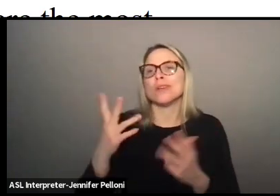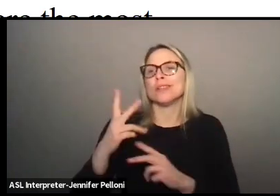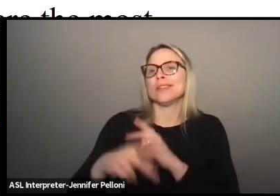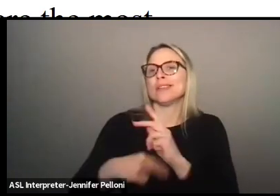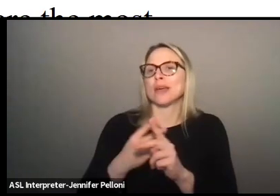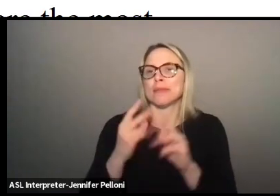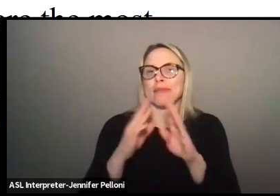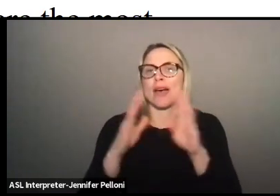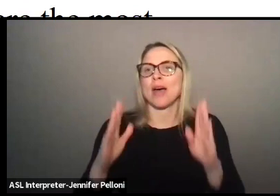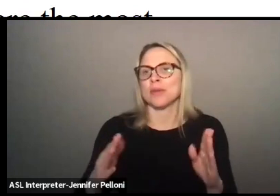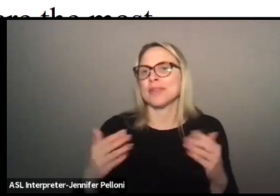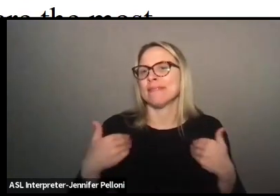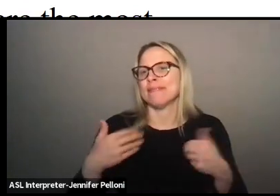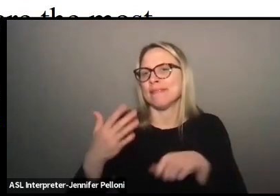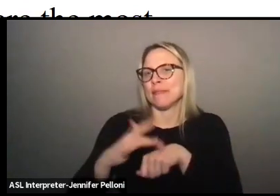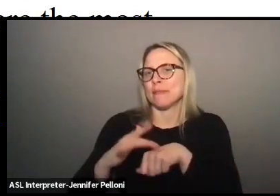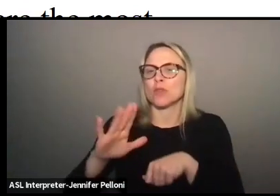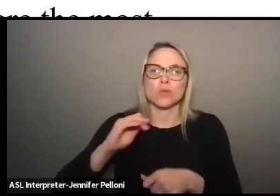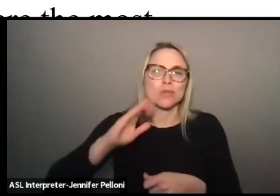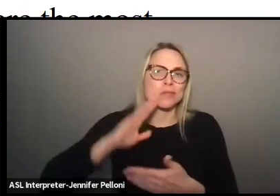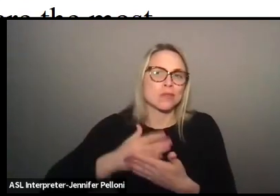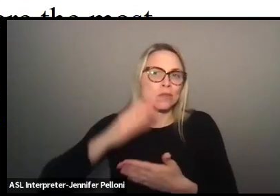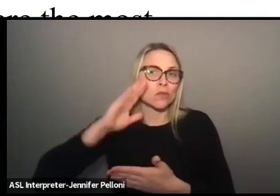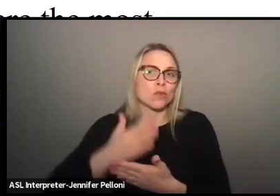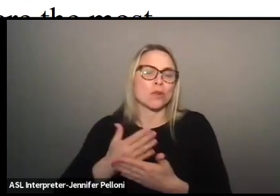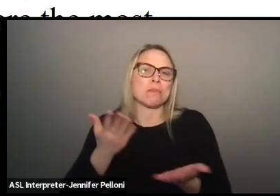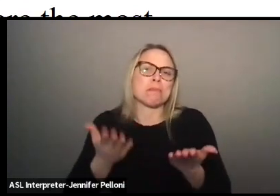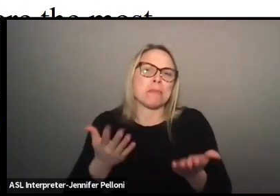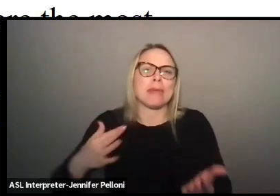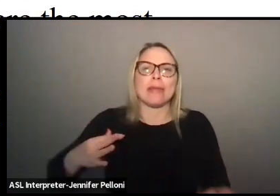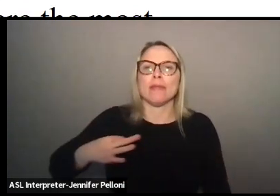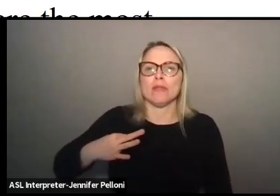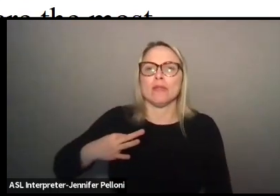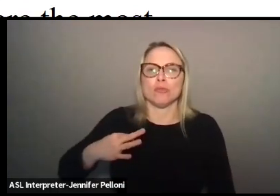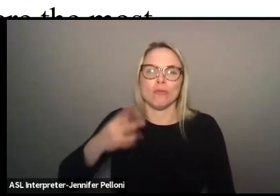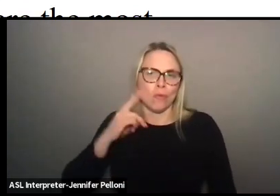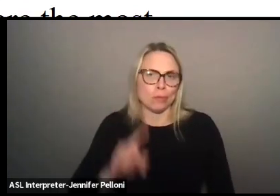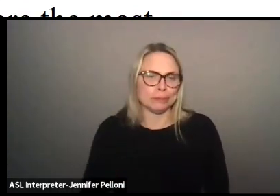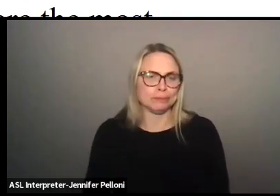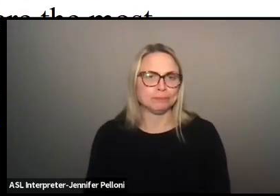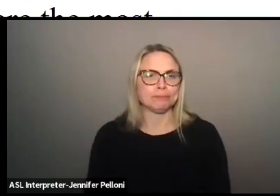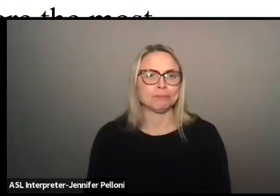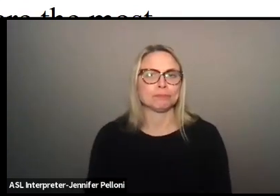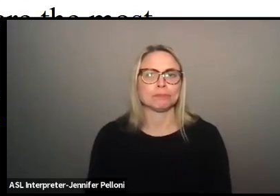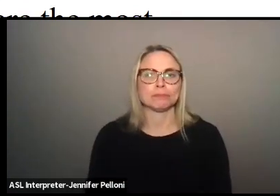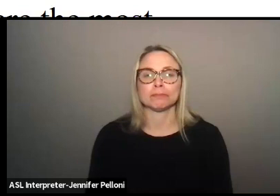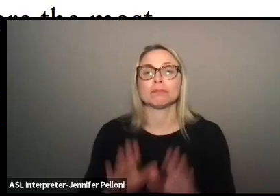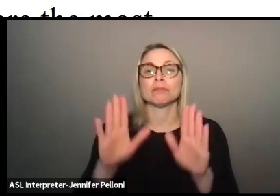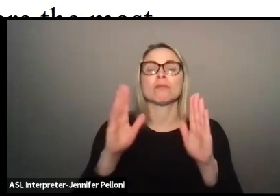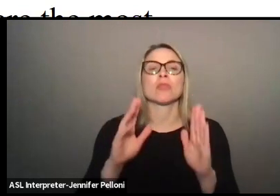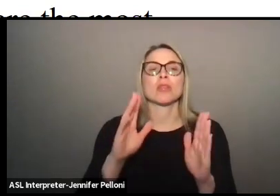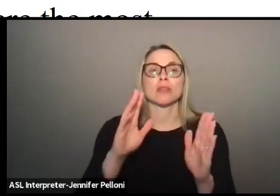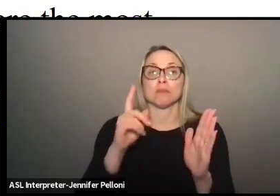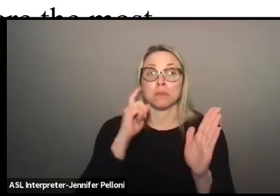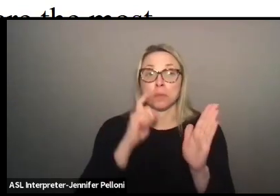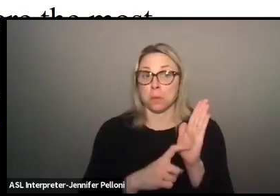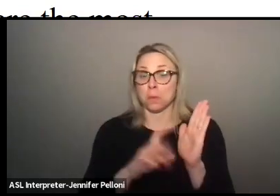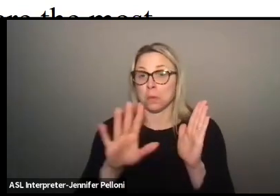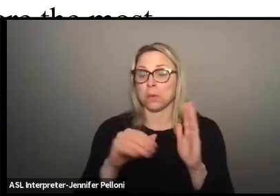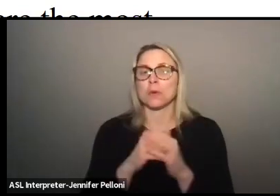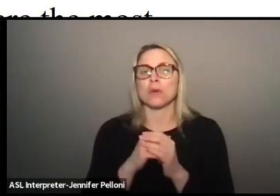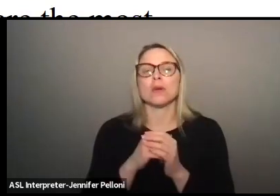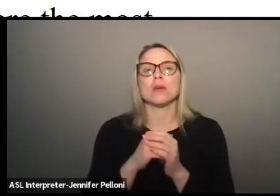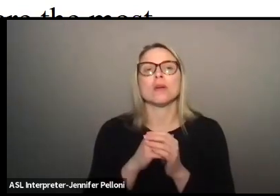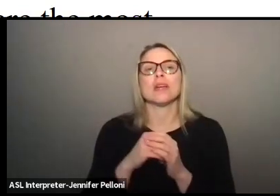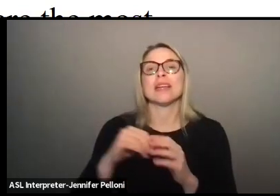and that your son or daughter may be eligible for. And I want to note that benefits